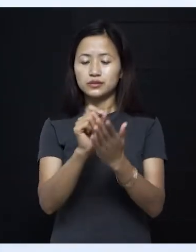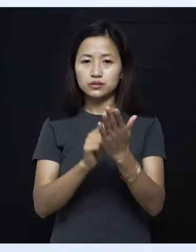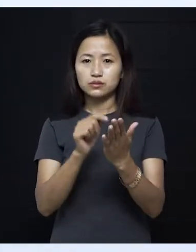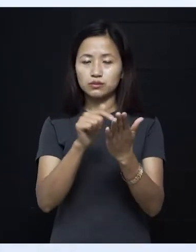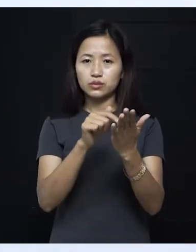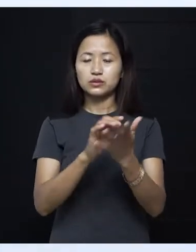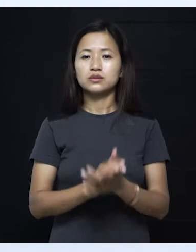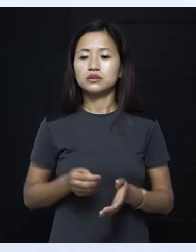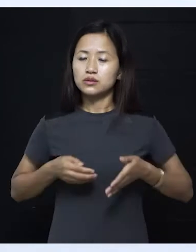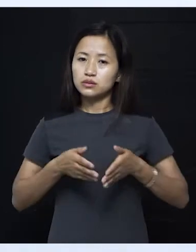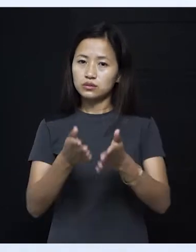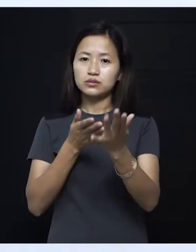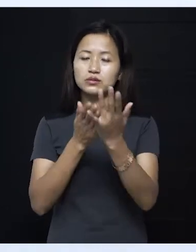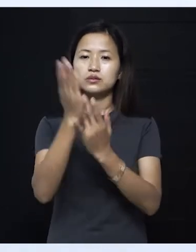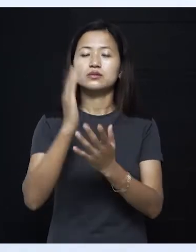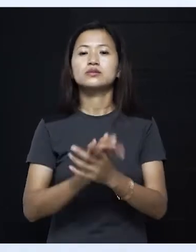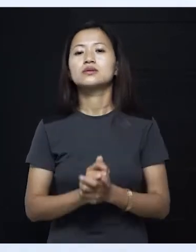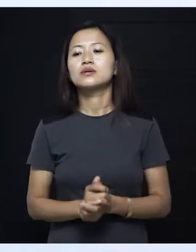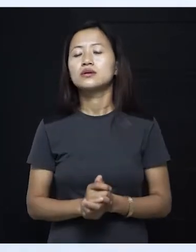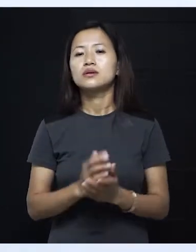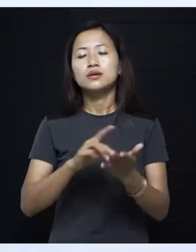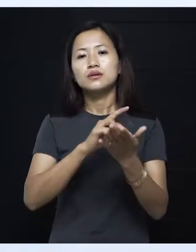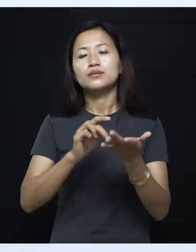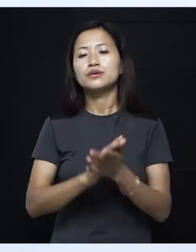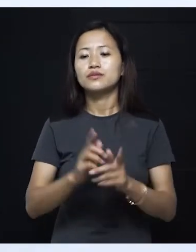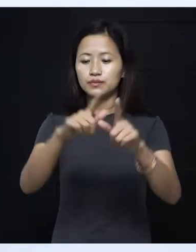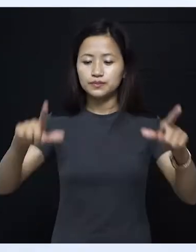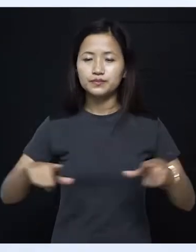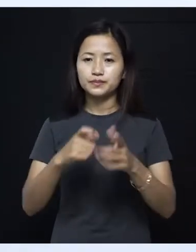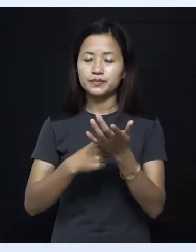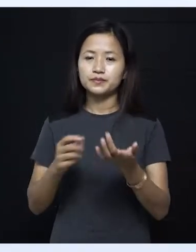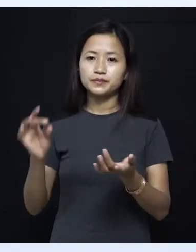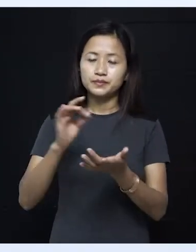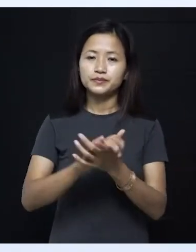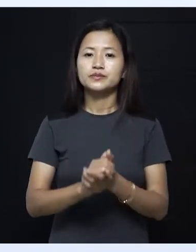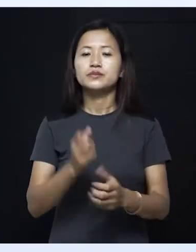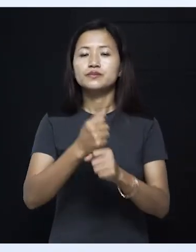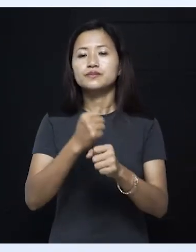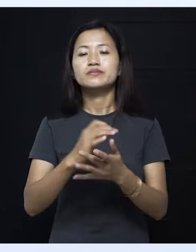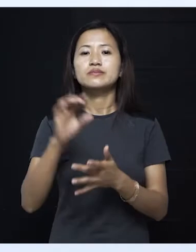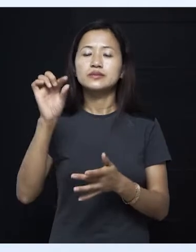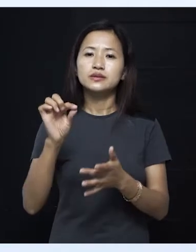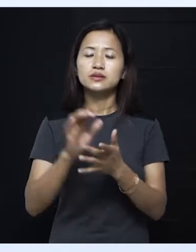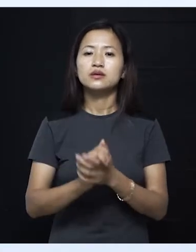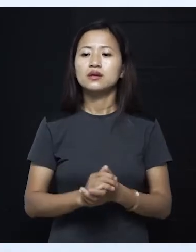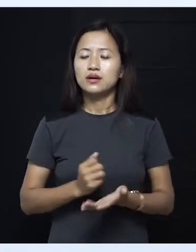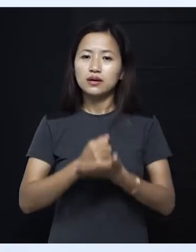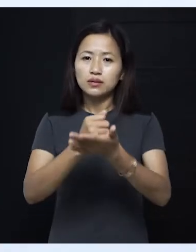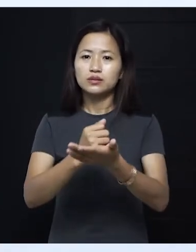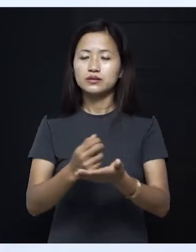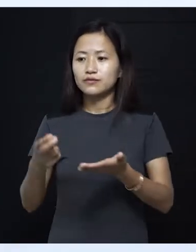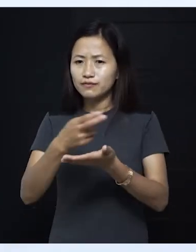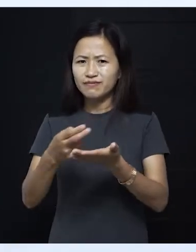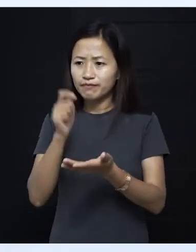through those. So this technical reforms, apart from the land reforms, what the government did in order to help out the